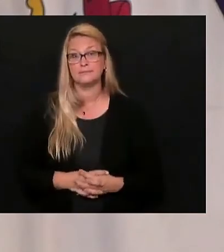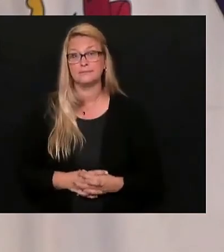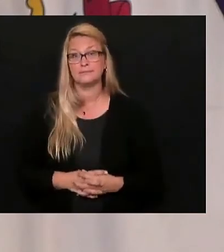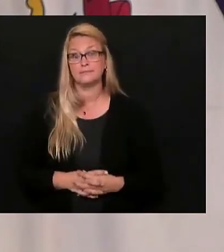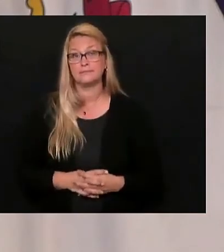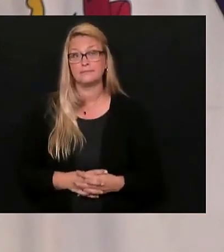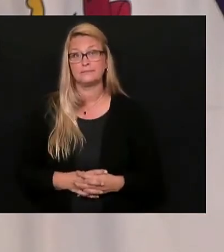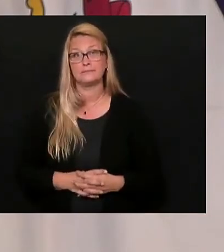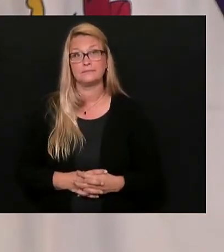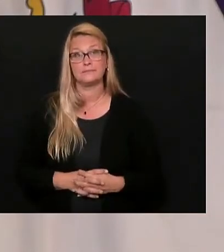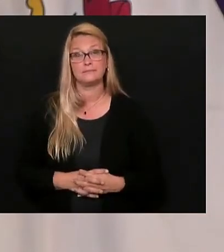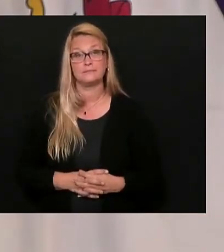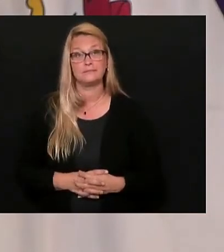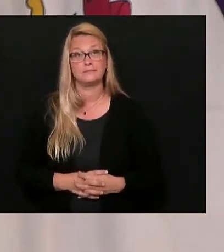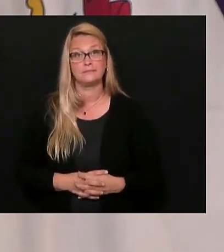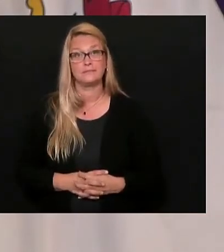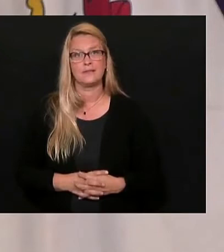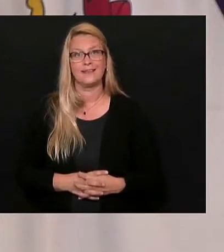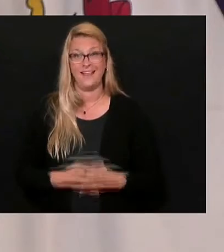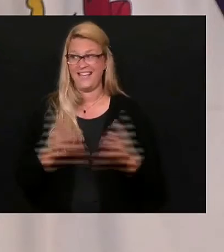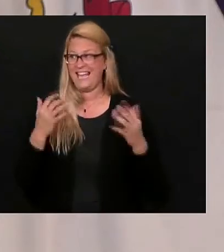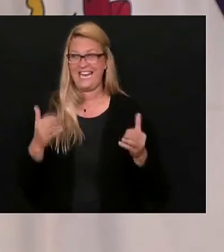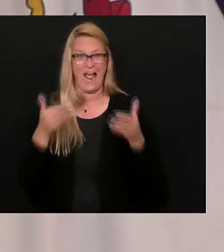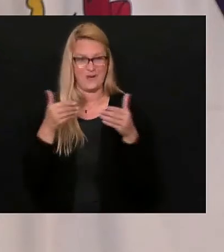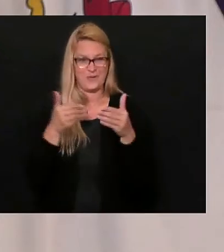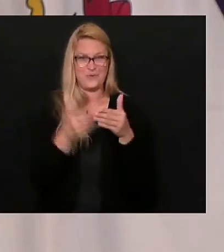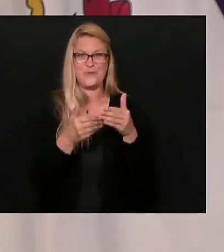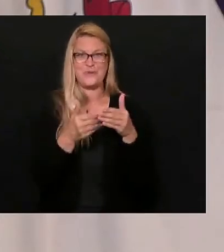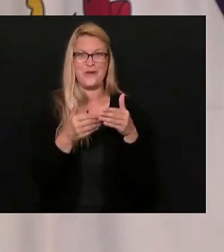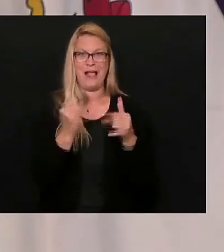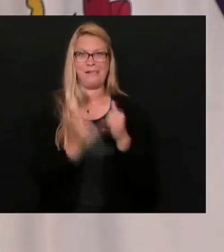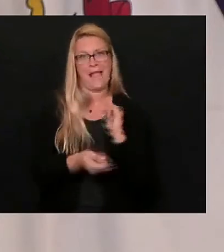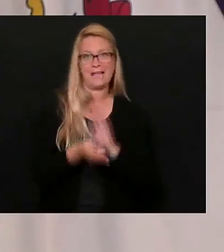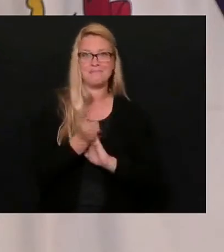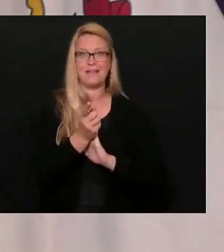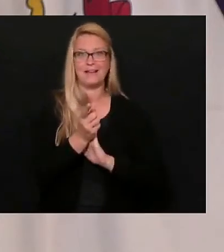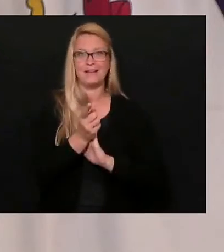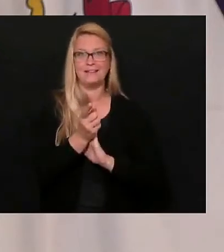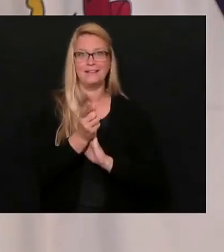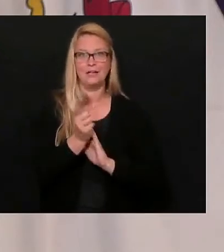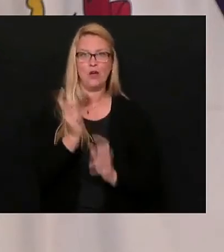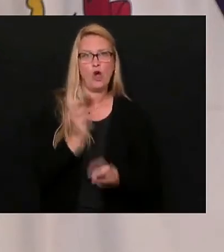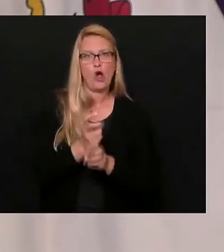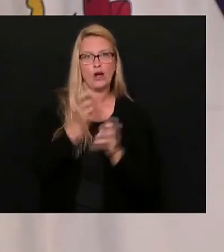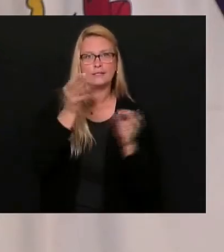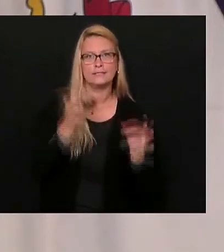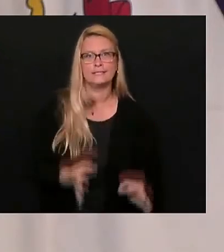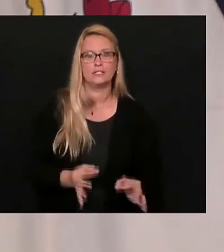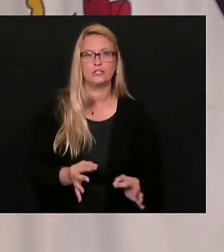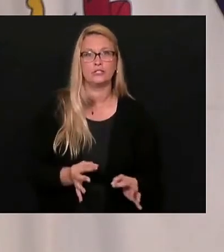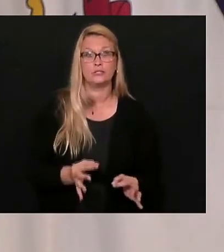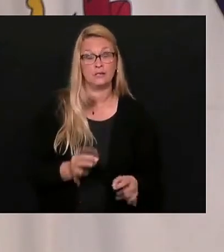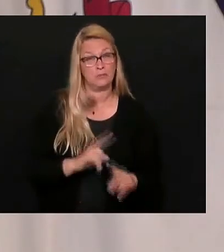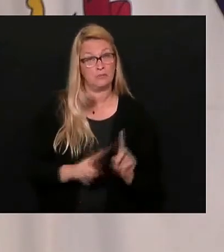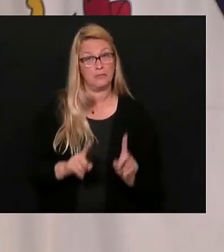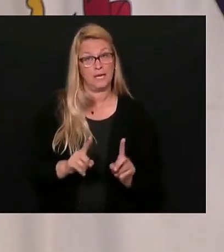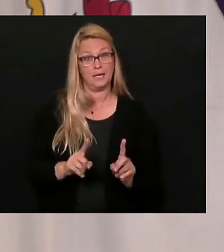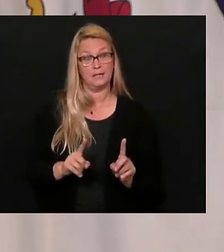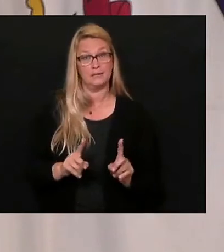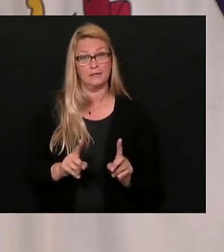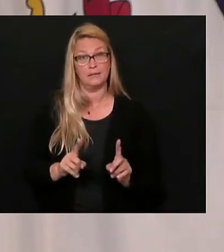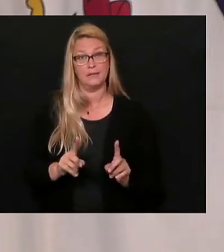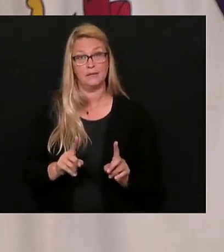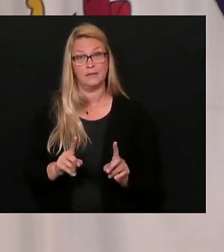Now we've got crunch time and tough decisions to make. But I can assure you without any